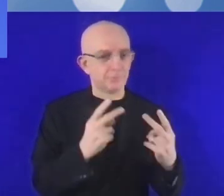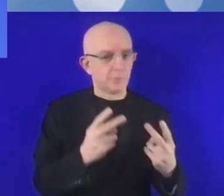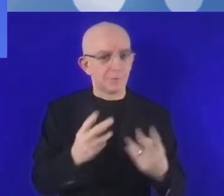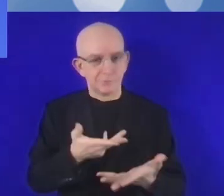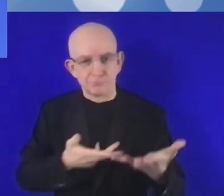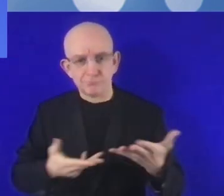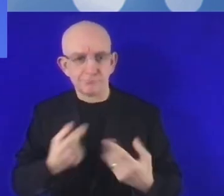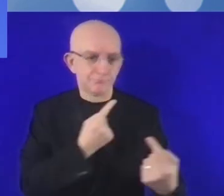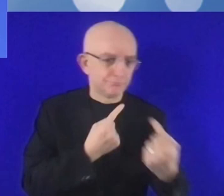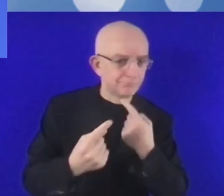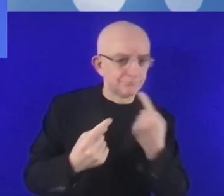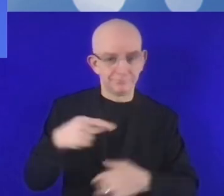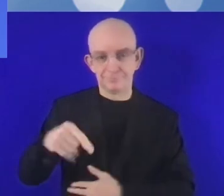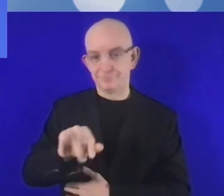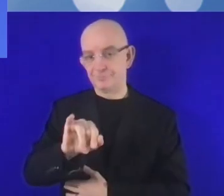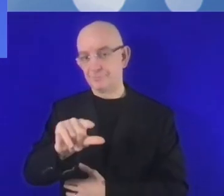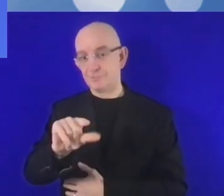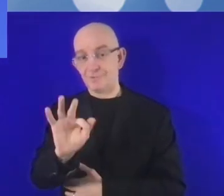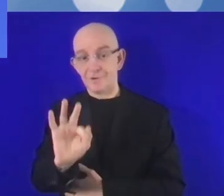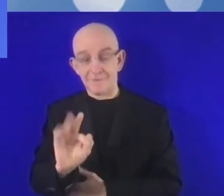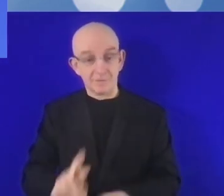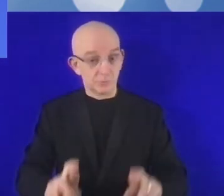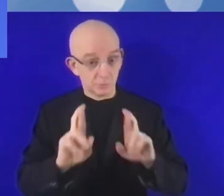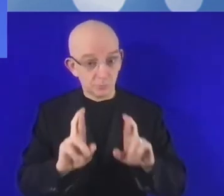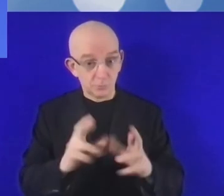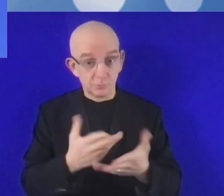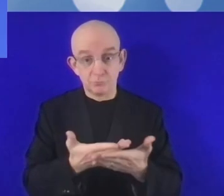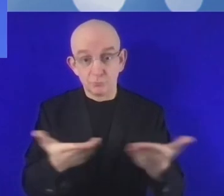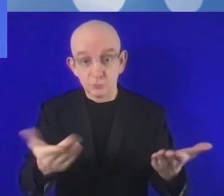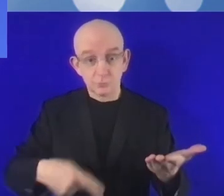Forum in Katowice a great success. I thank you.